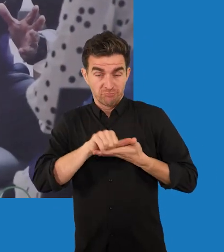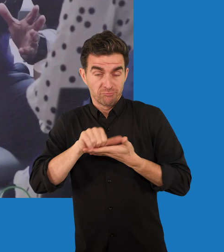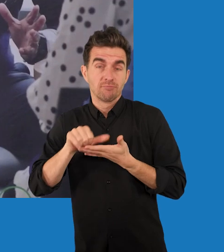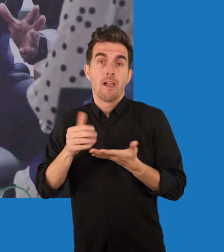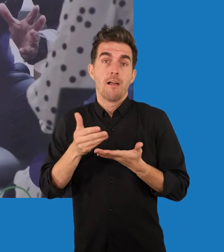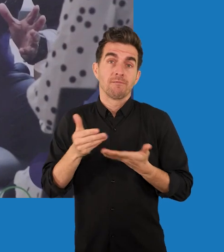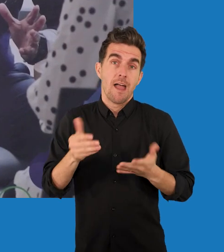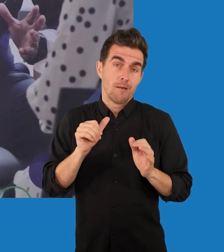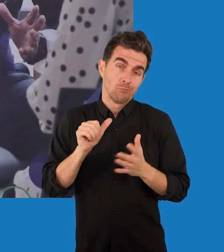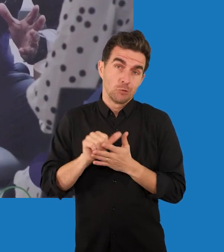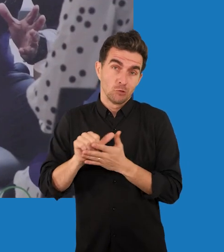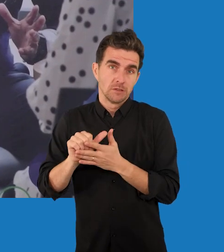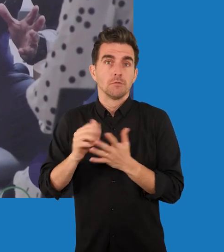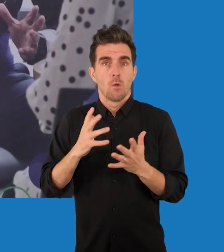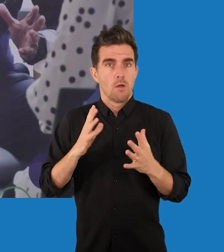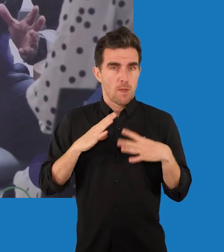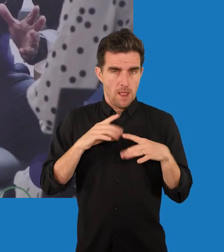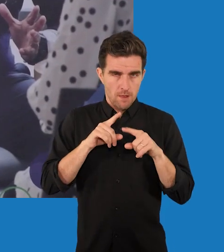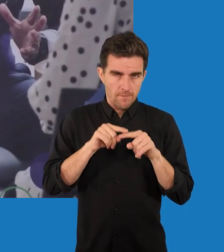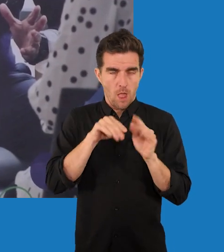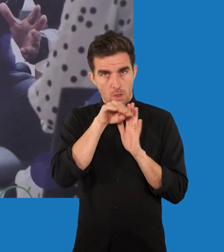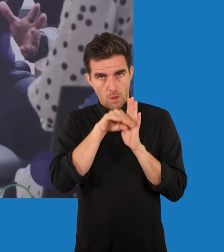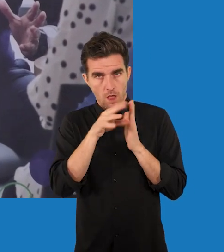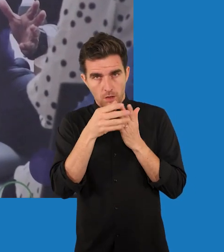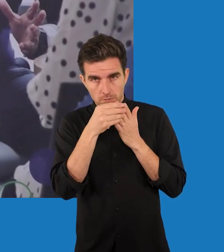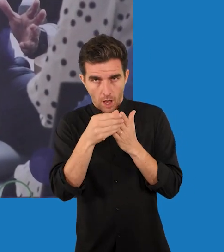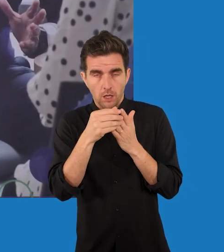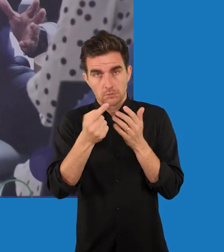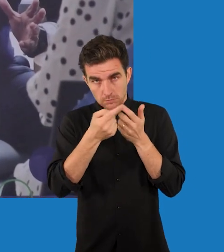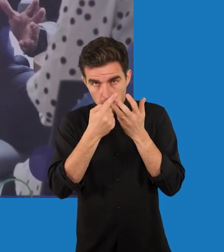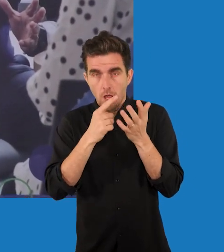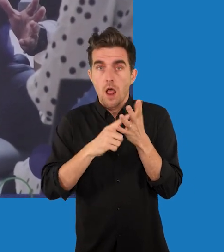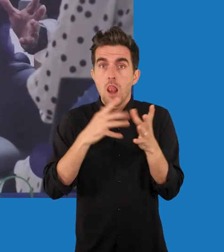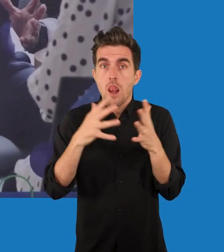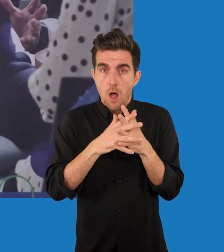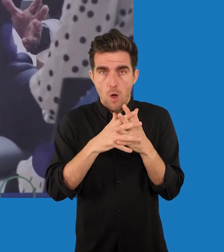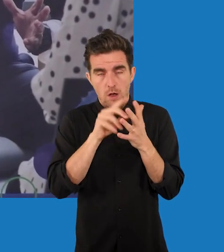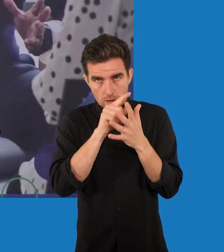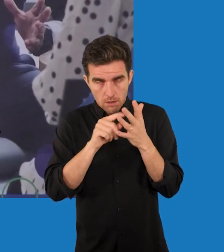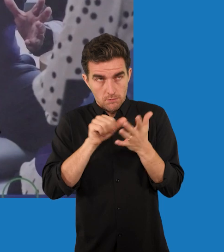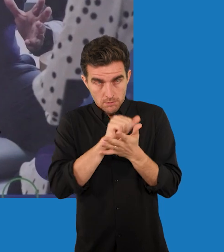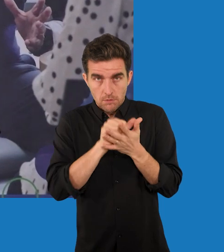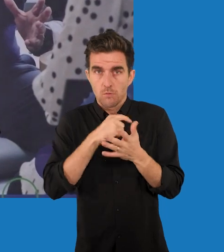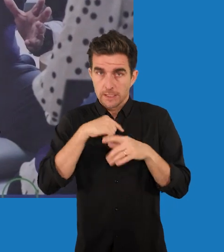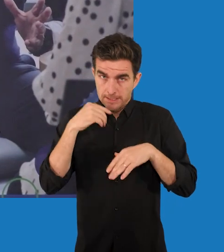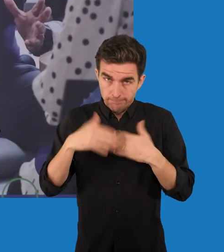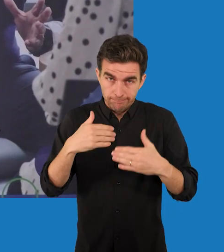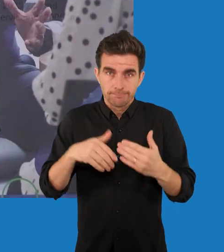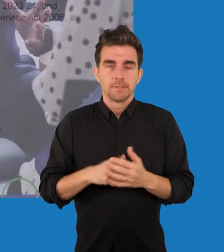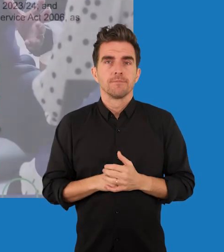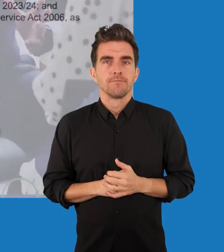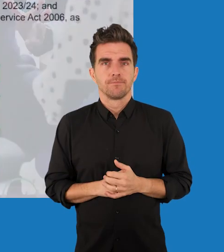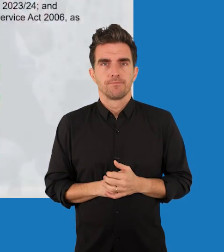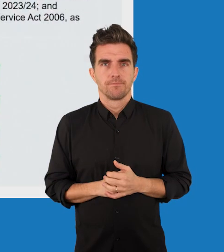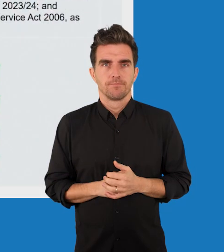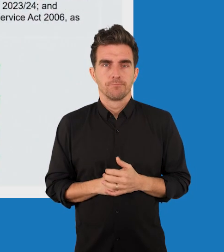a true and fair view, that they have been prepared in line with the guidance and requirements of law, if I put the right slide